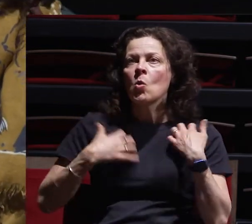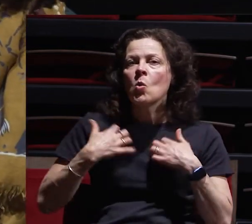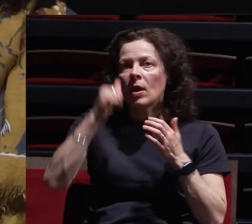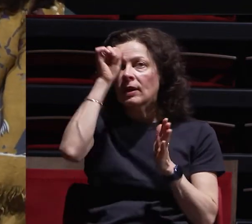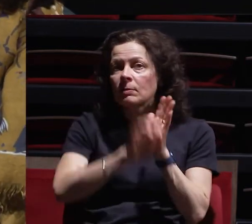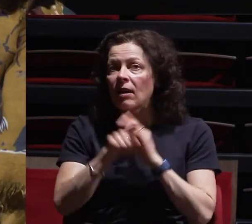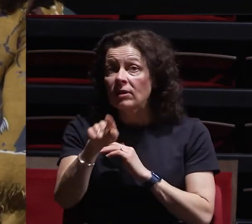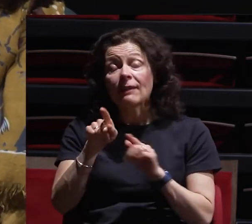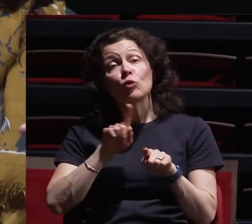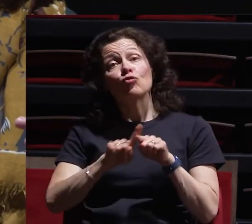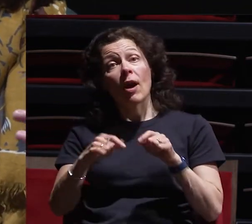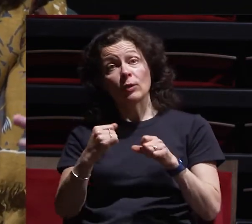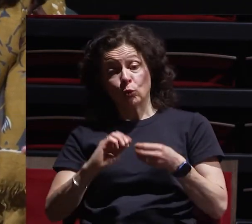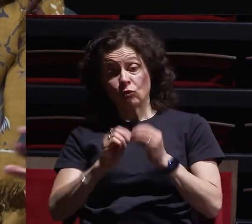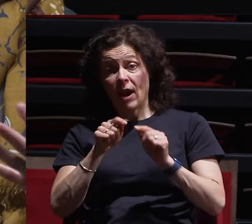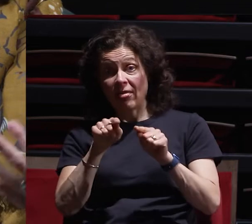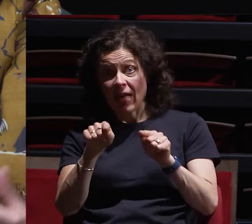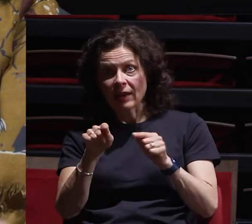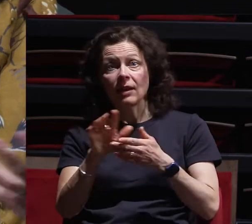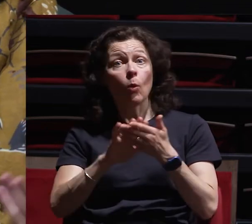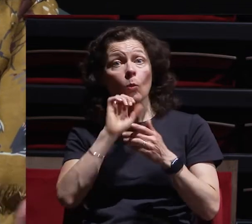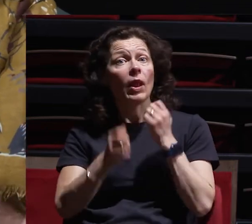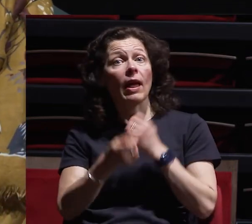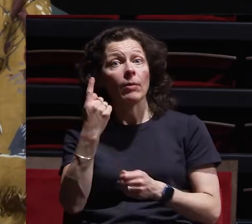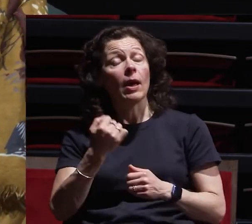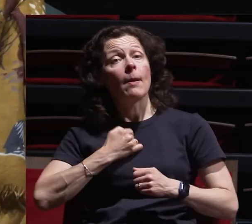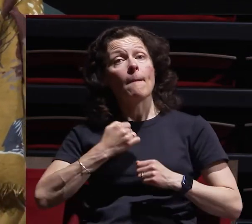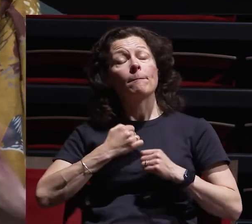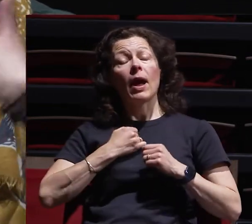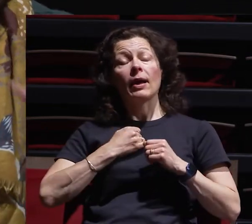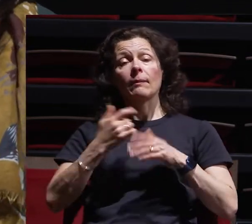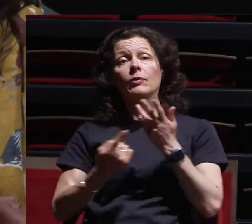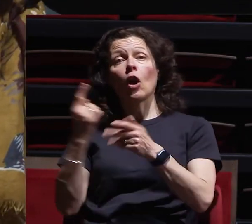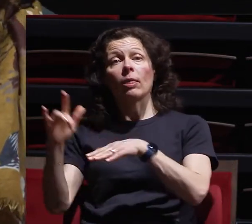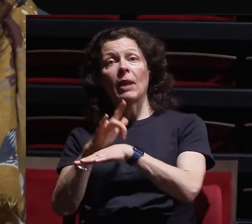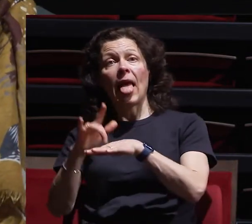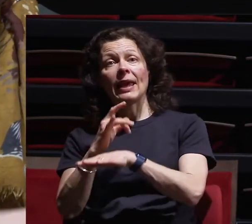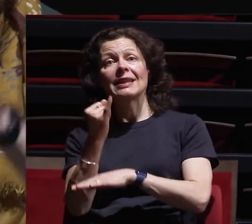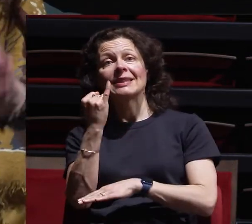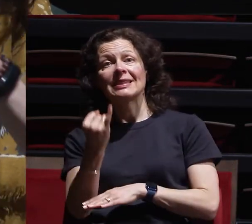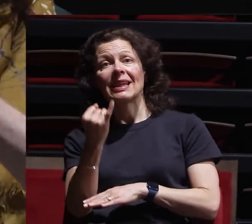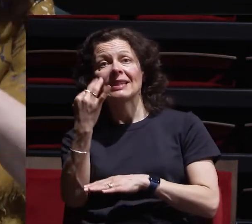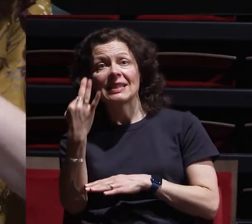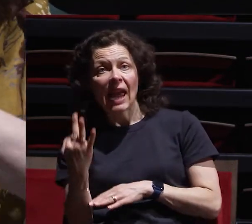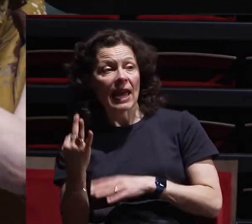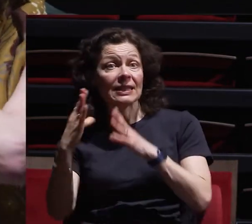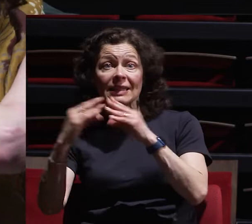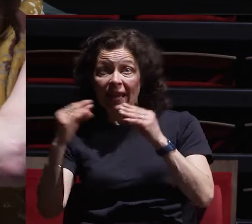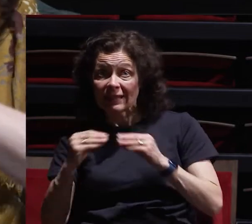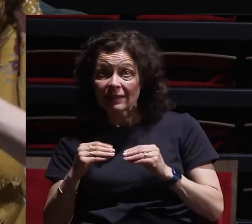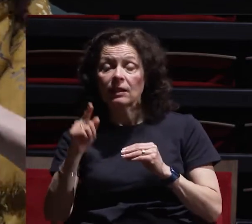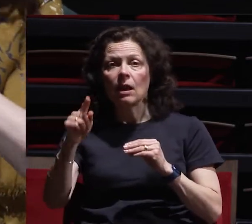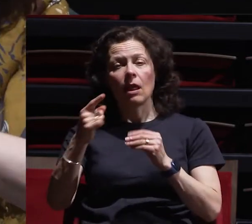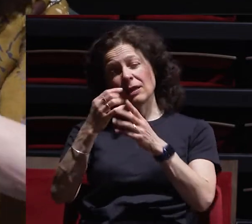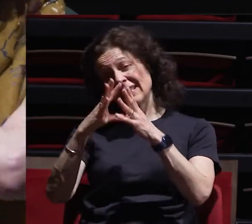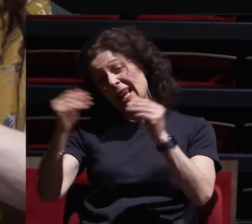audience member. And in doing so, you will end up doing it. So my play Scenes from 68 Years, which is literally loads and loads and loads